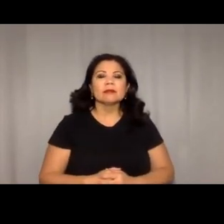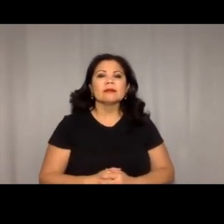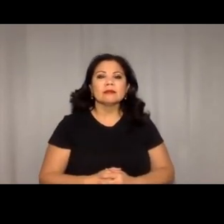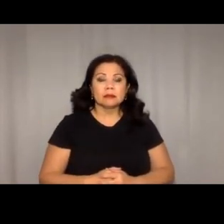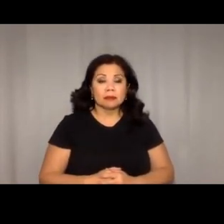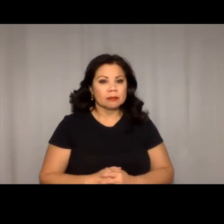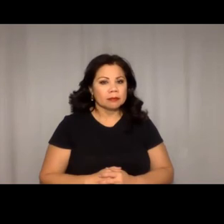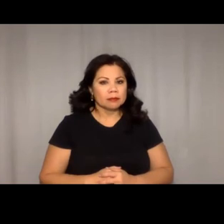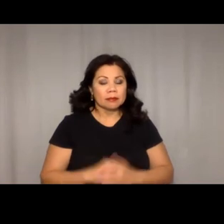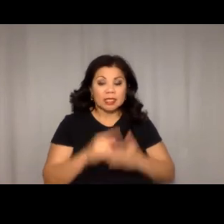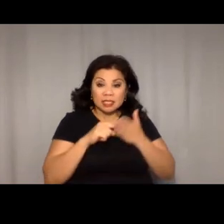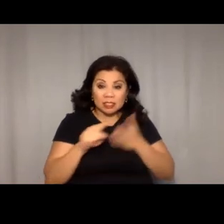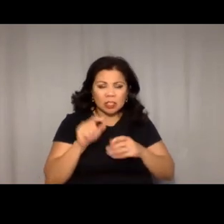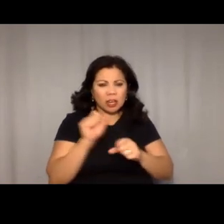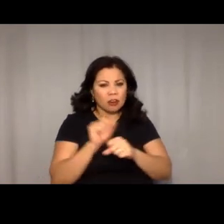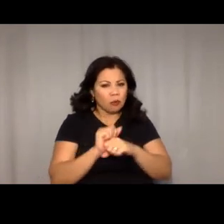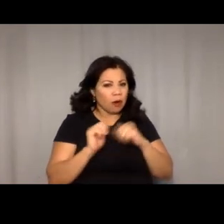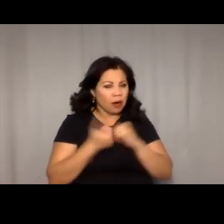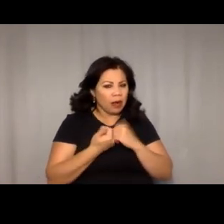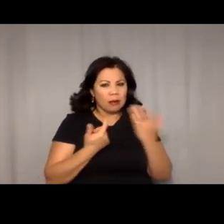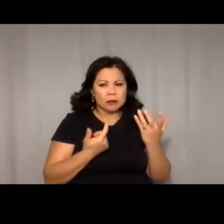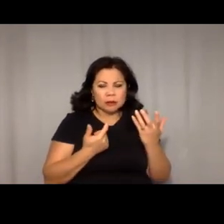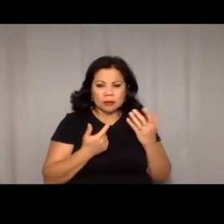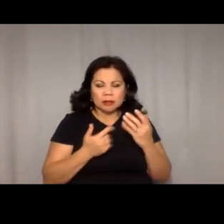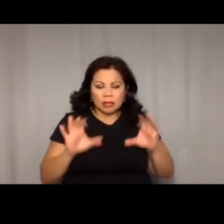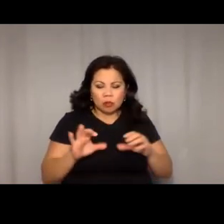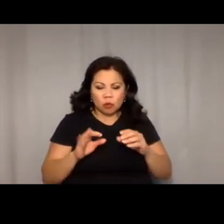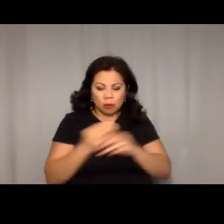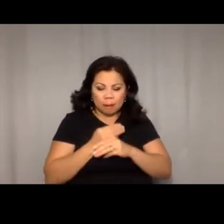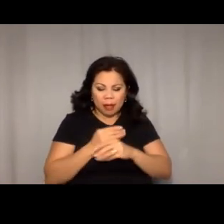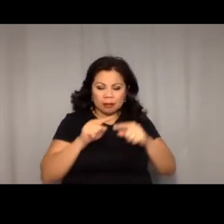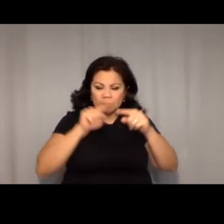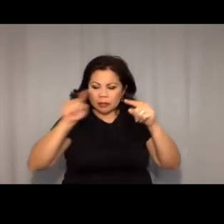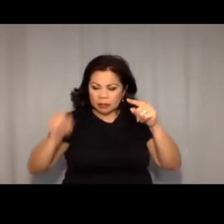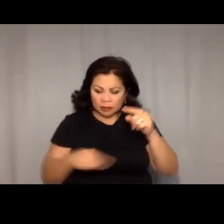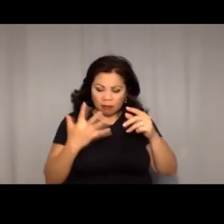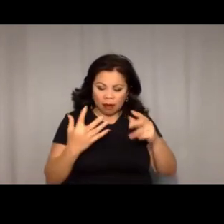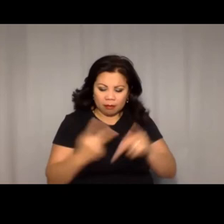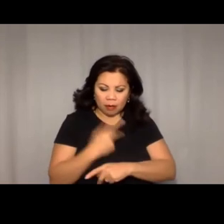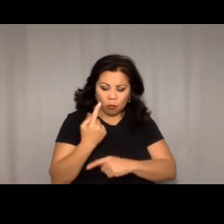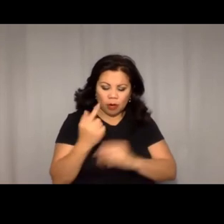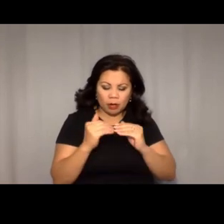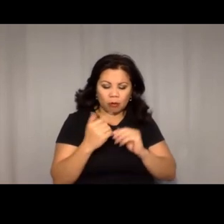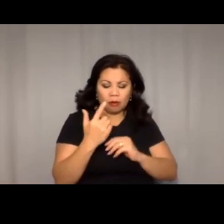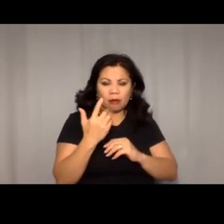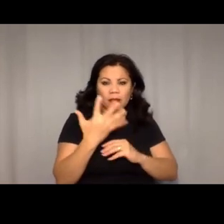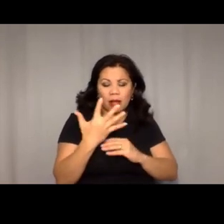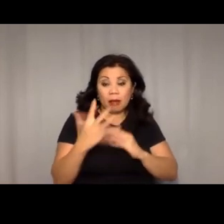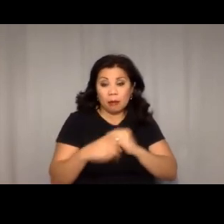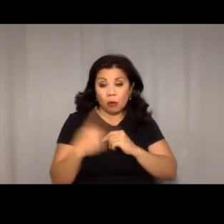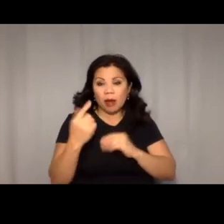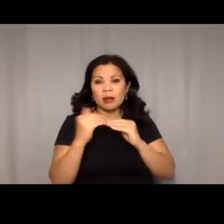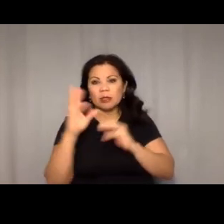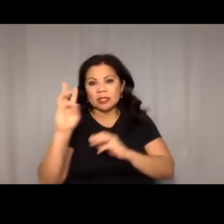Okay. And you can always check your work by saying, okay, let me redo that math work. 5 times 1 is 5 plus 1 is